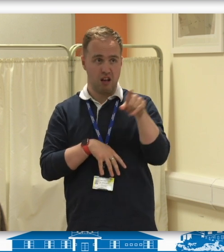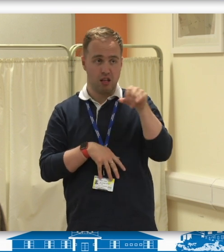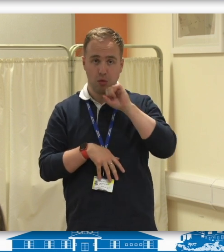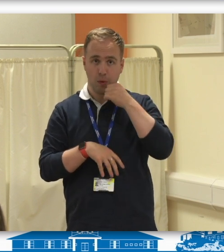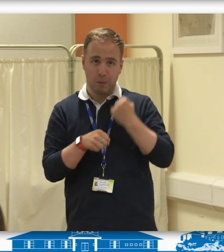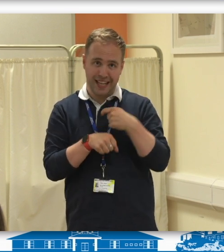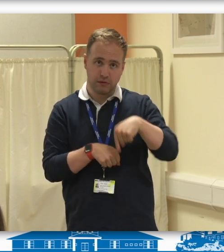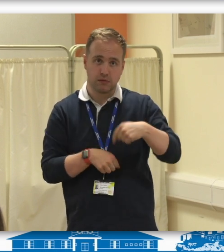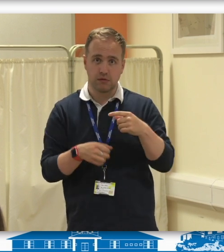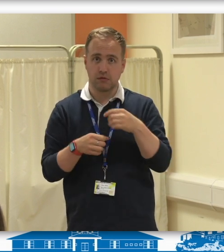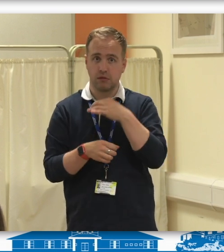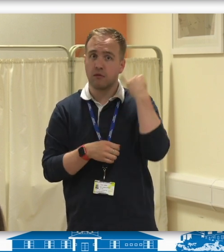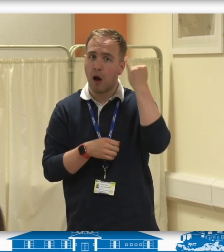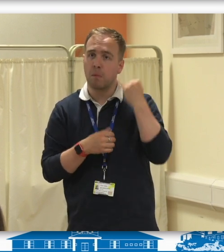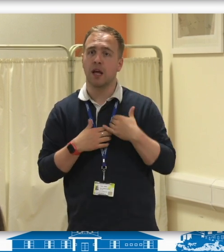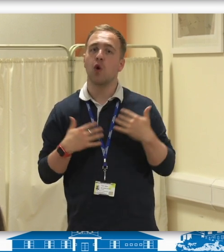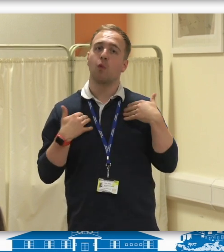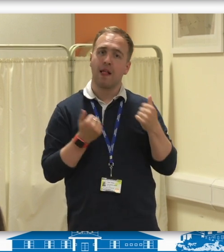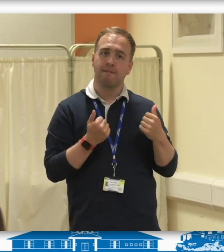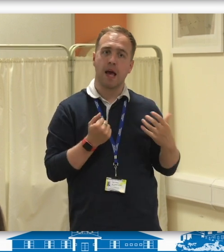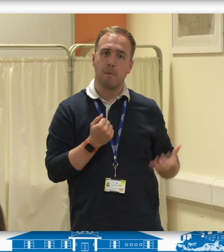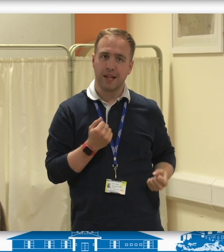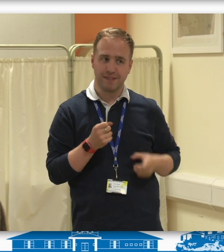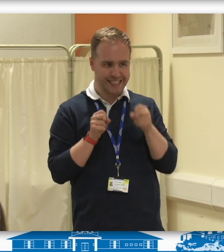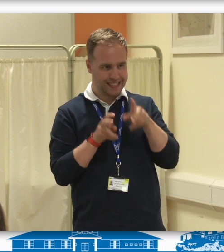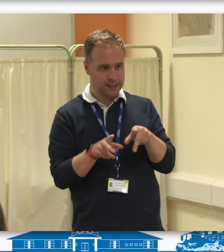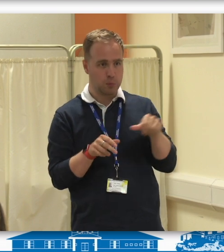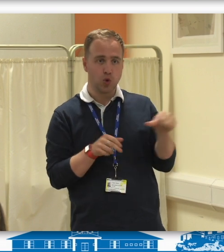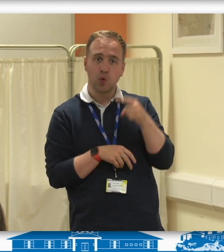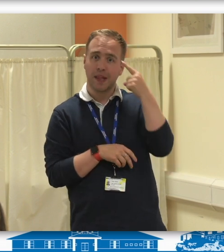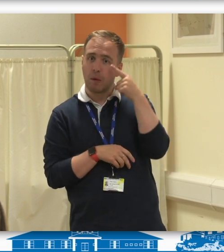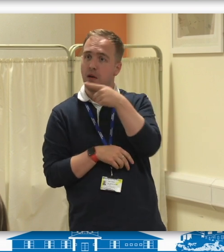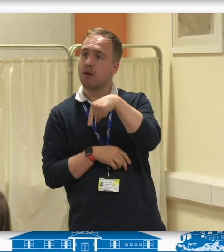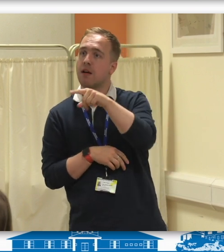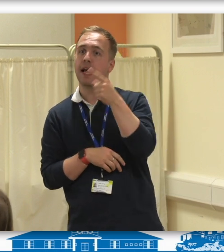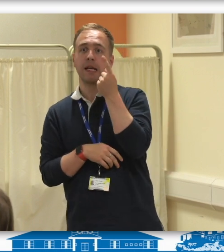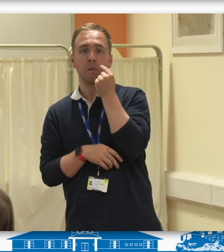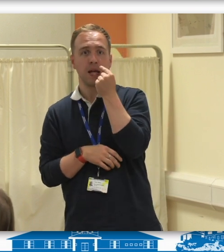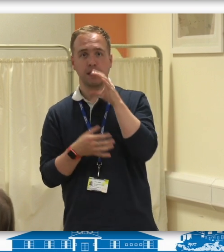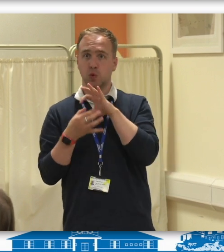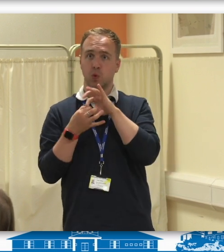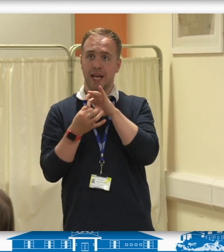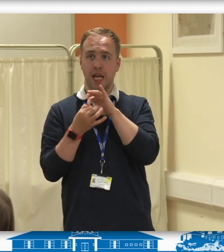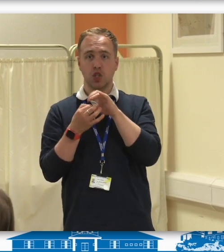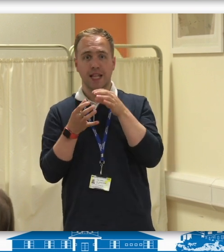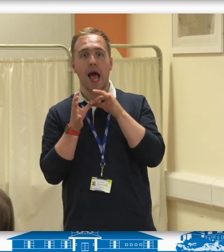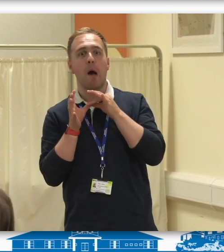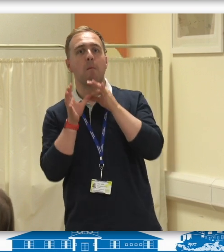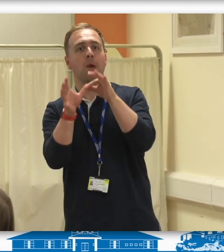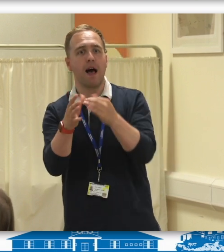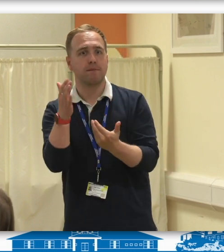that the welfare benefits system takes into account someone's capacity to engage with the process of